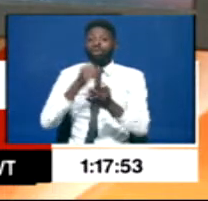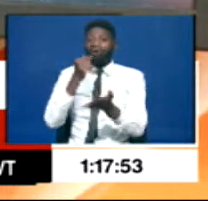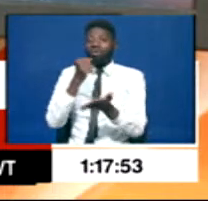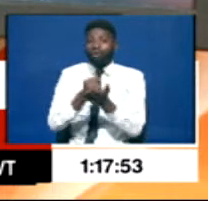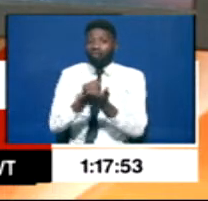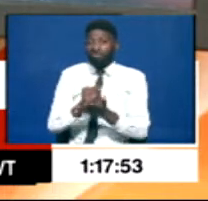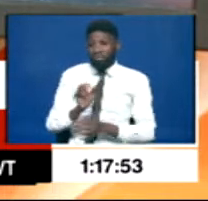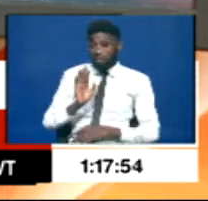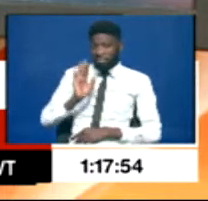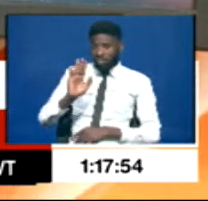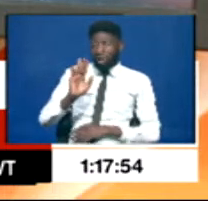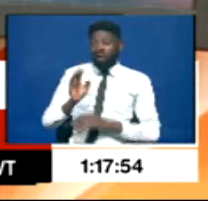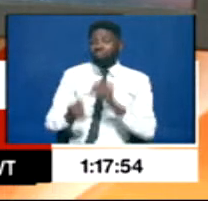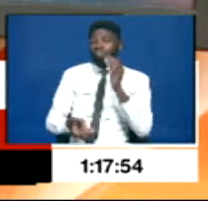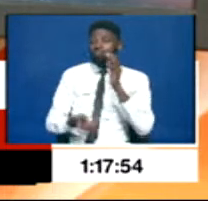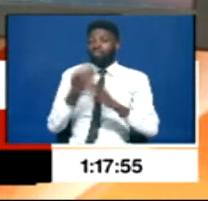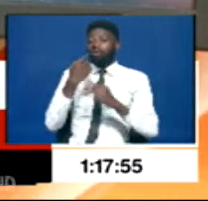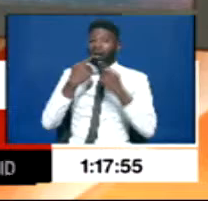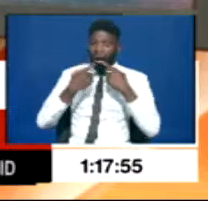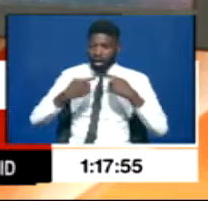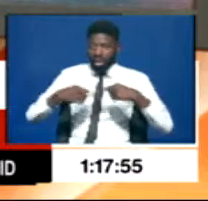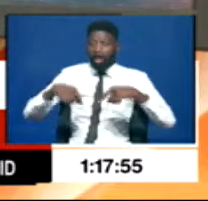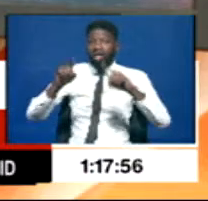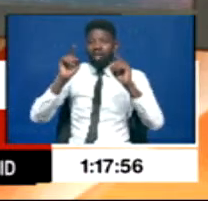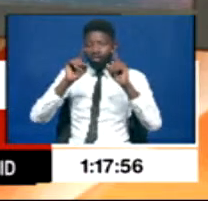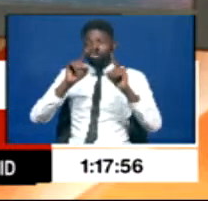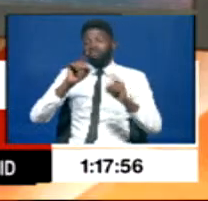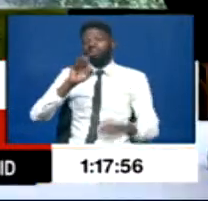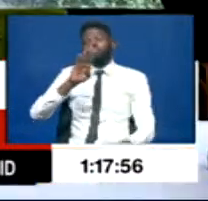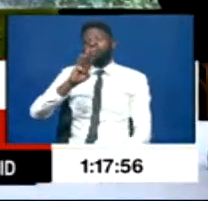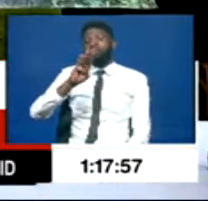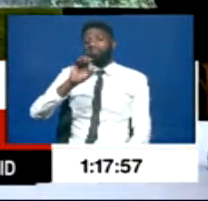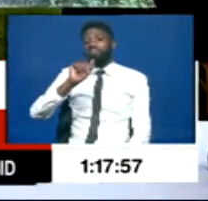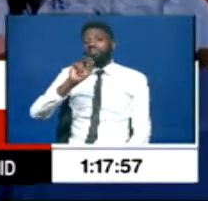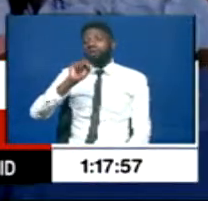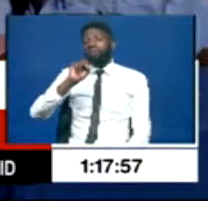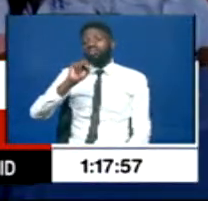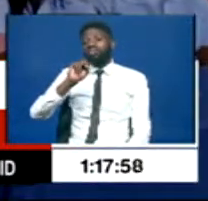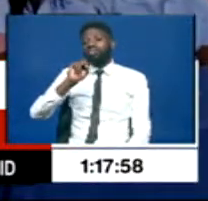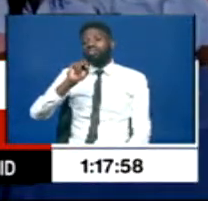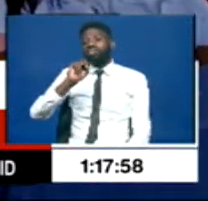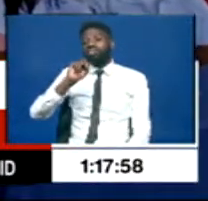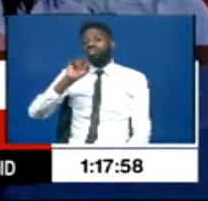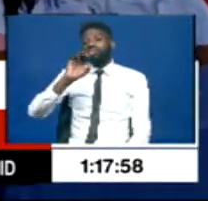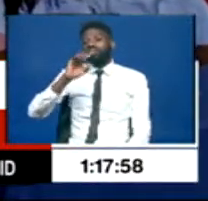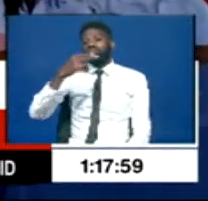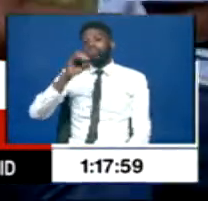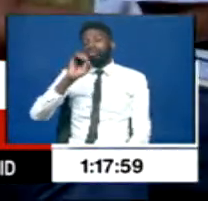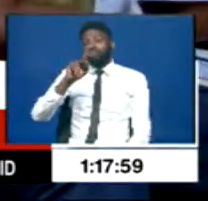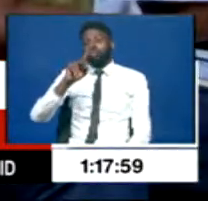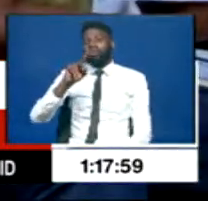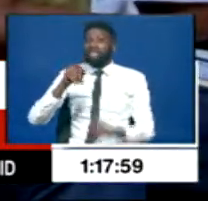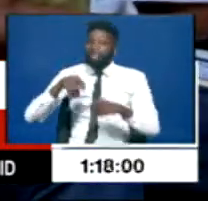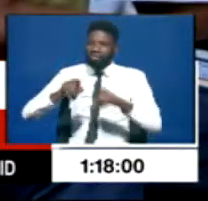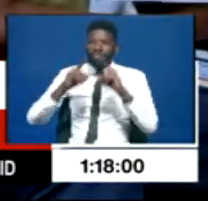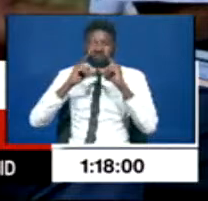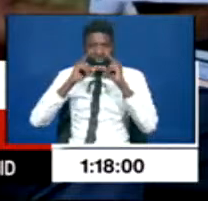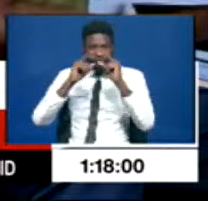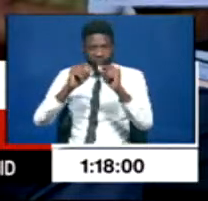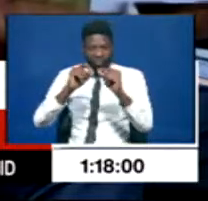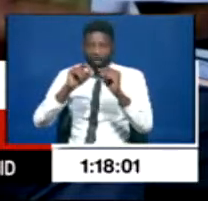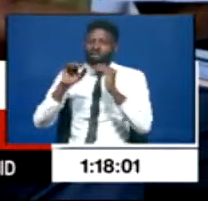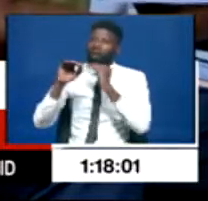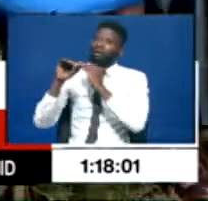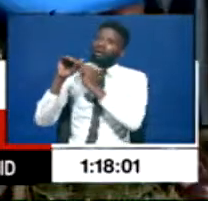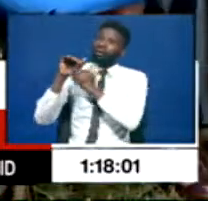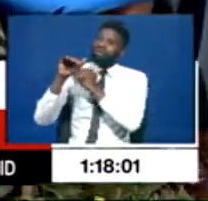Barchok was optimistic of a bright future, reiterating that fiscal accountability and accessibility shall remain a